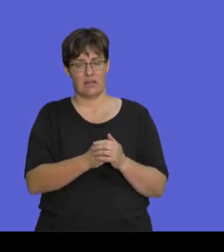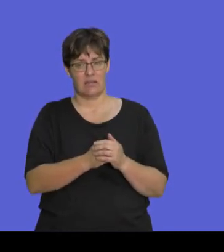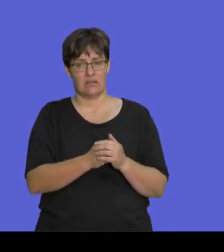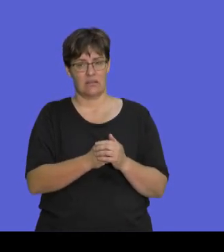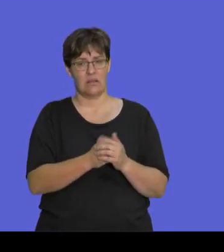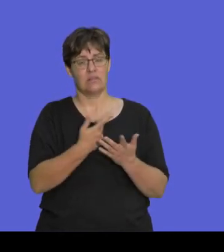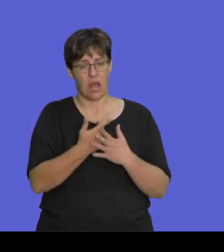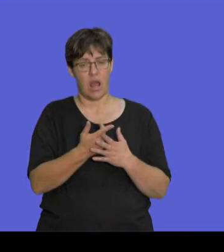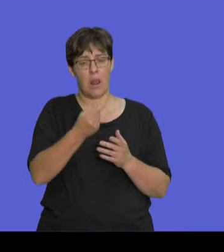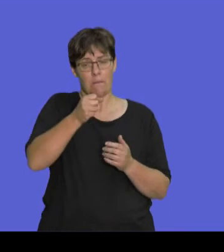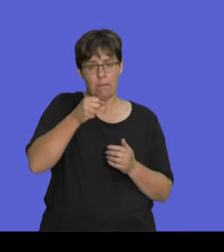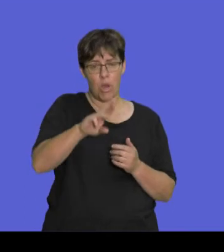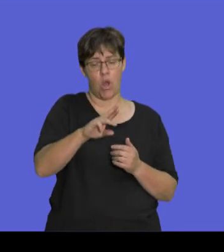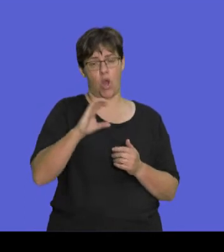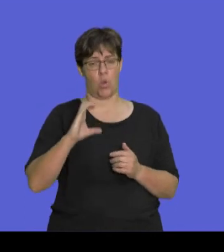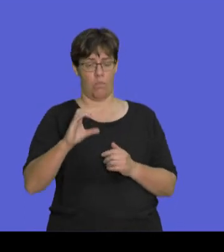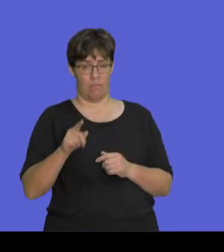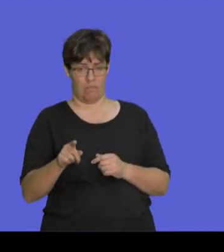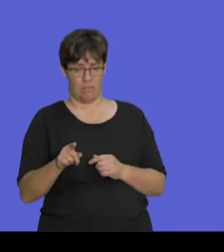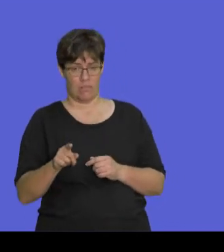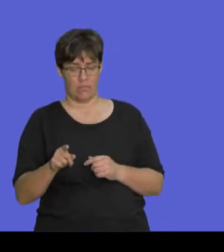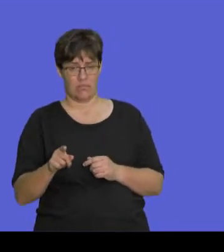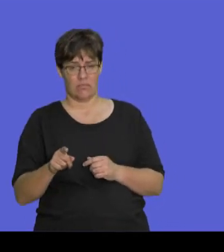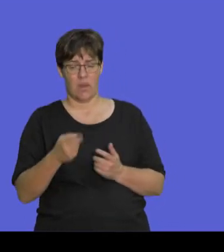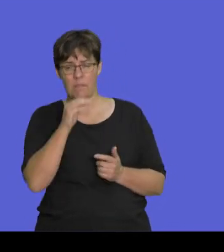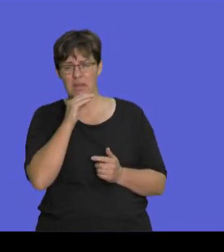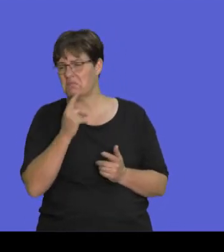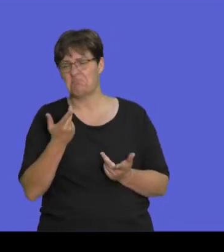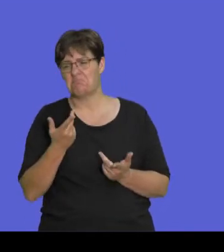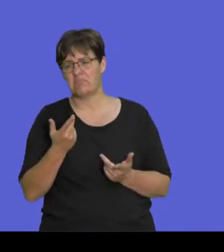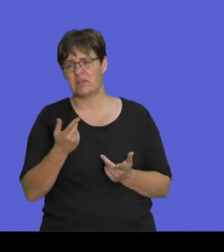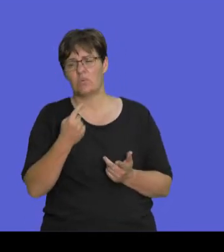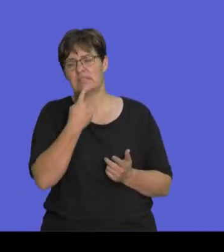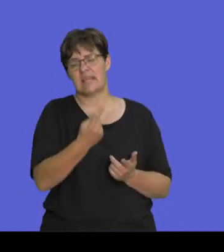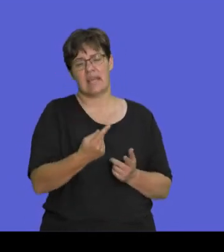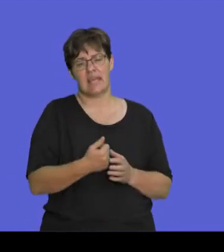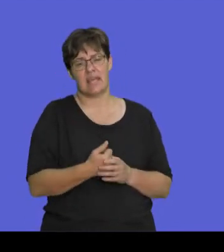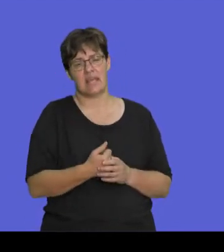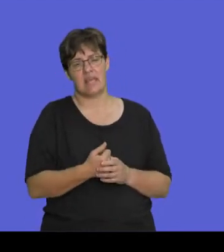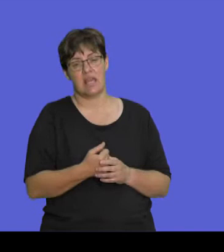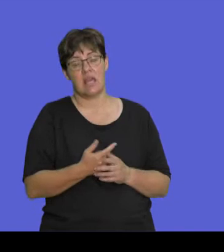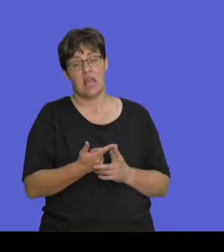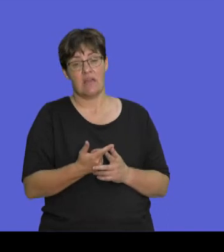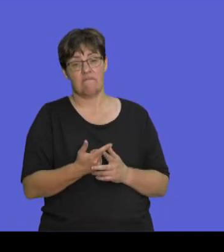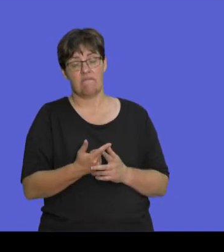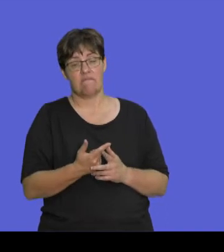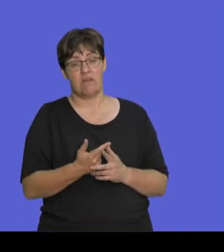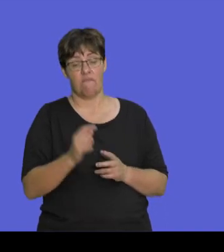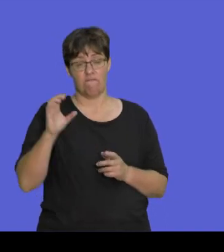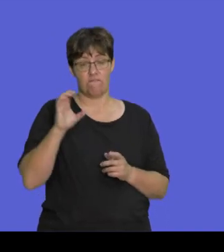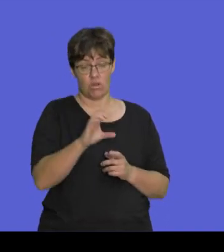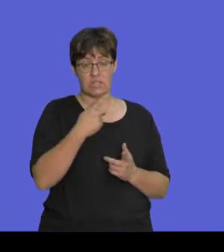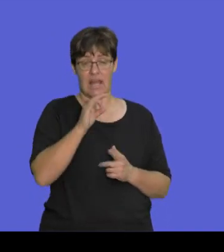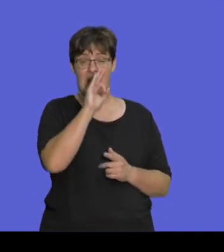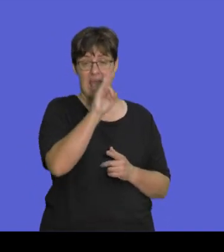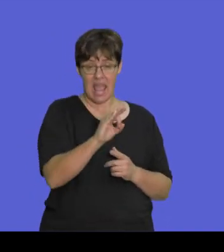coulomb, which is the force. In other words, we can immediately say, if we make the force the subject, we get F is equals to